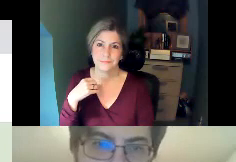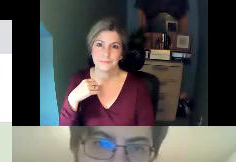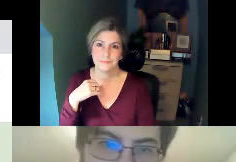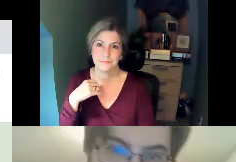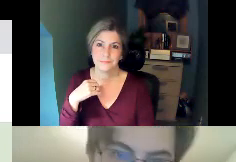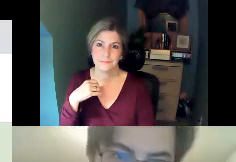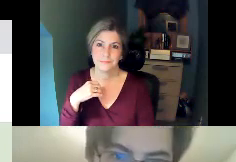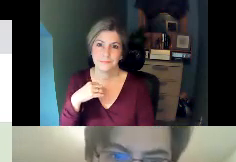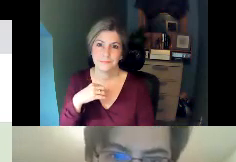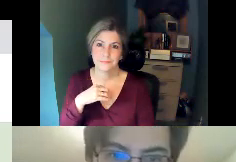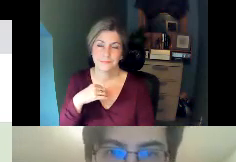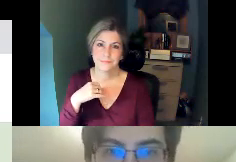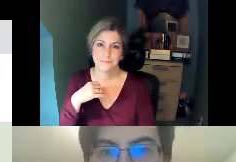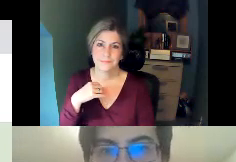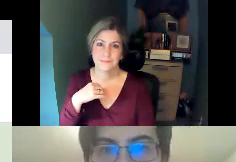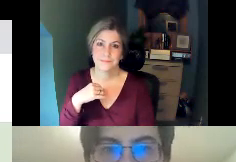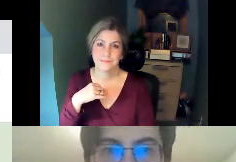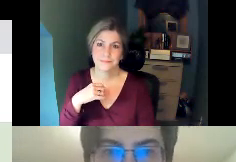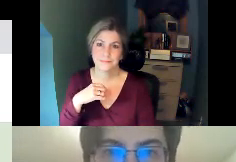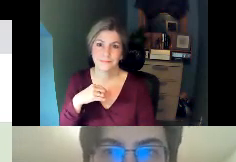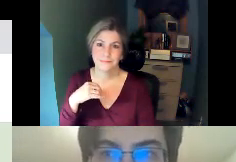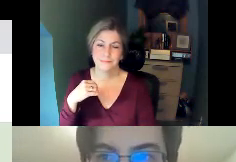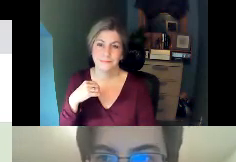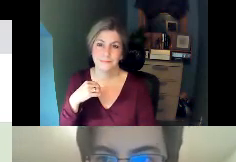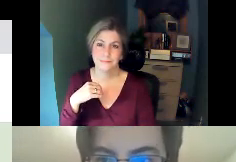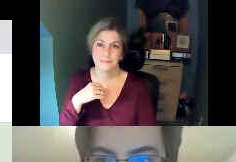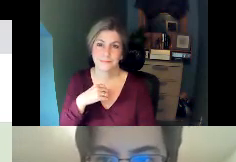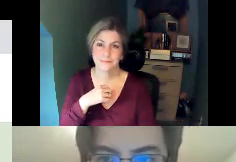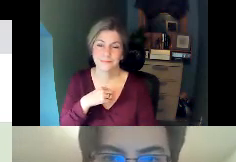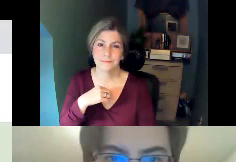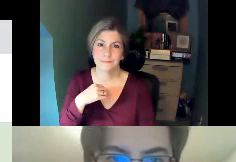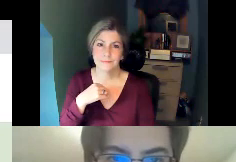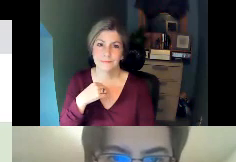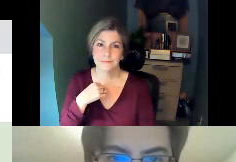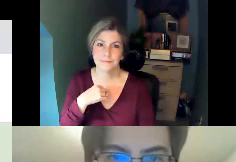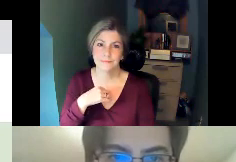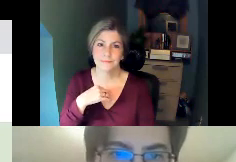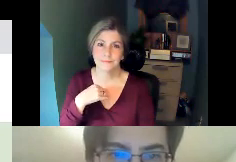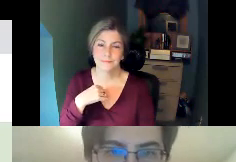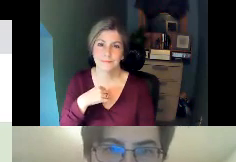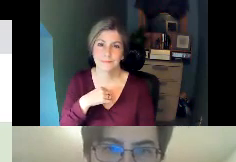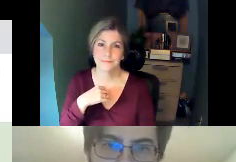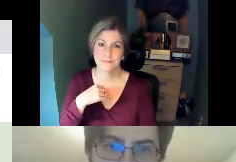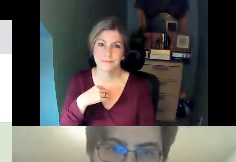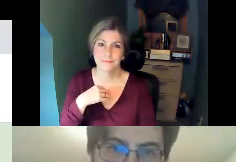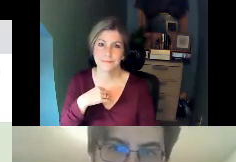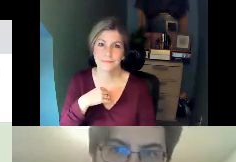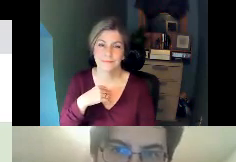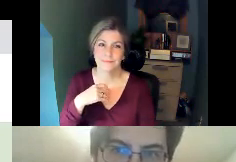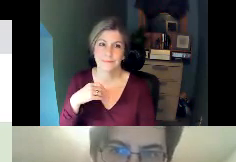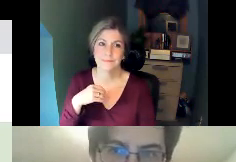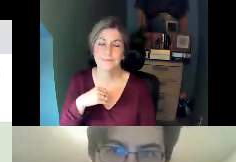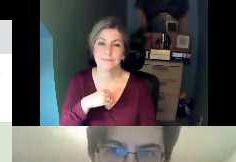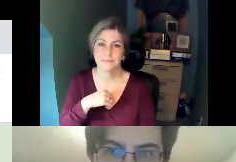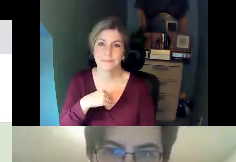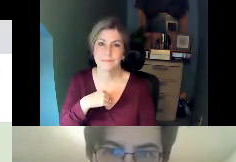of Ed website. So, and if you need any, like for instance, we will be glad to help a student if they need to fax something or